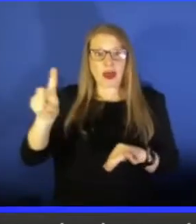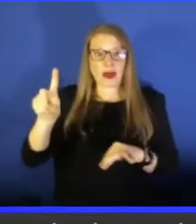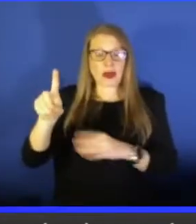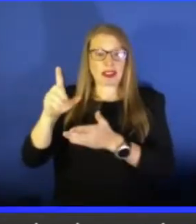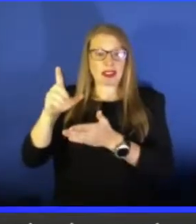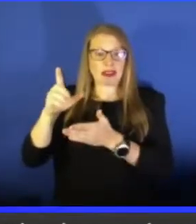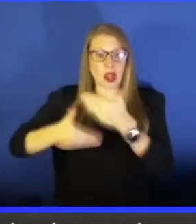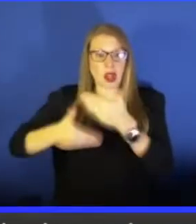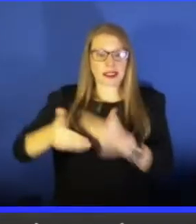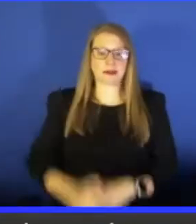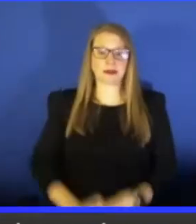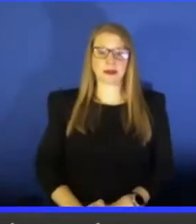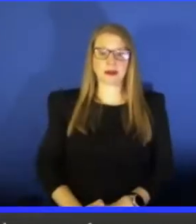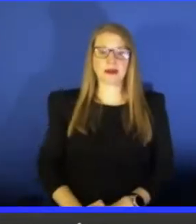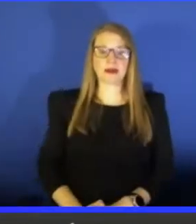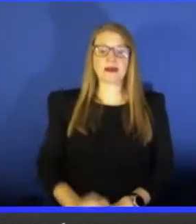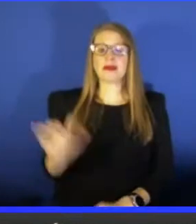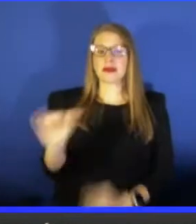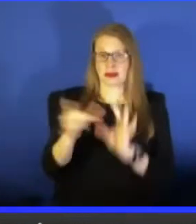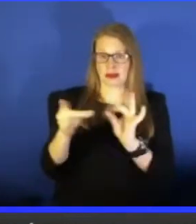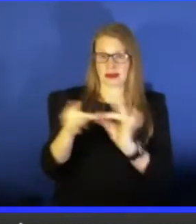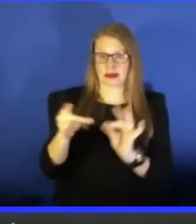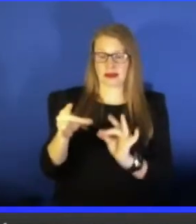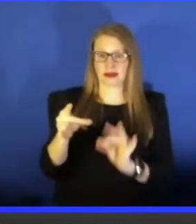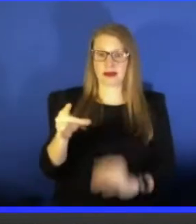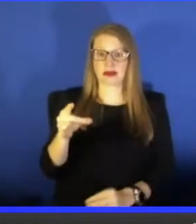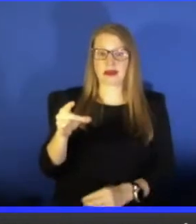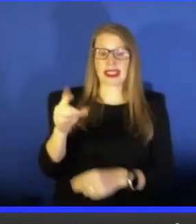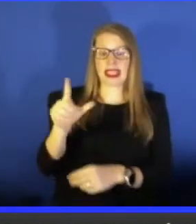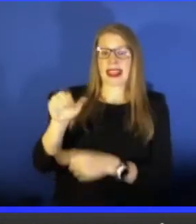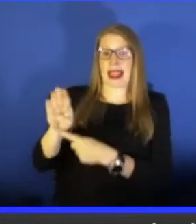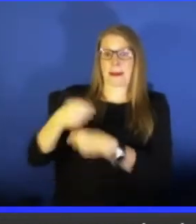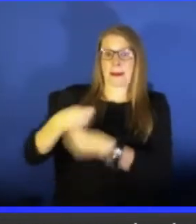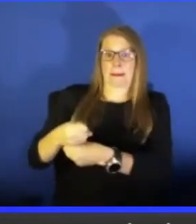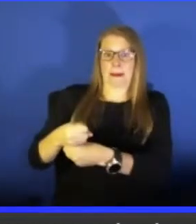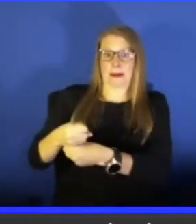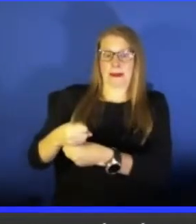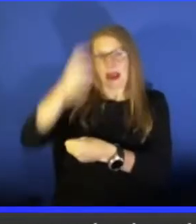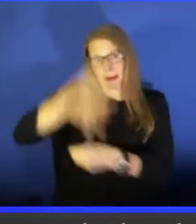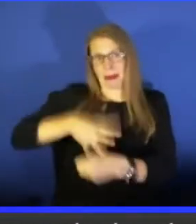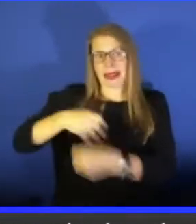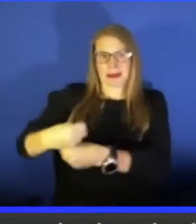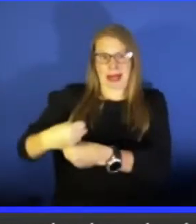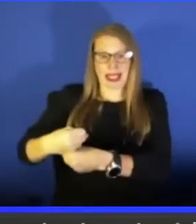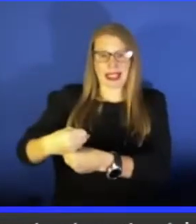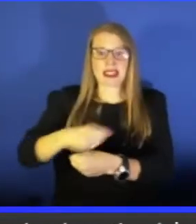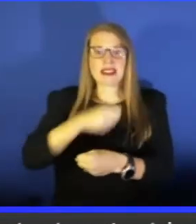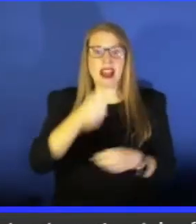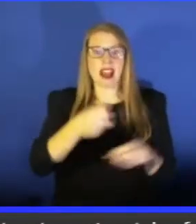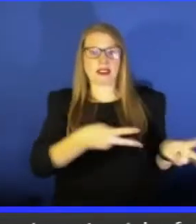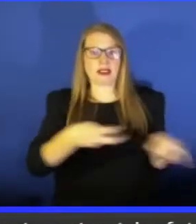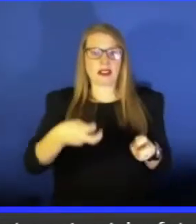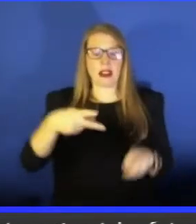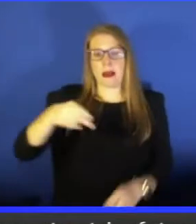It's going to the cartels, and the cartels are pressing it in tablets that are made to look